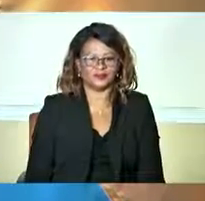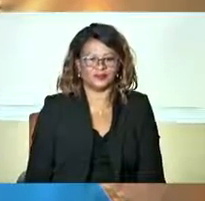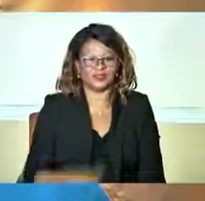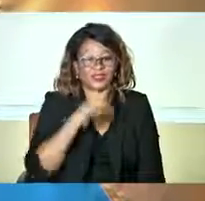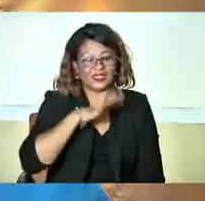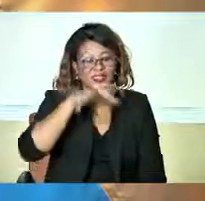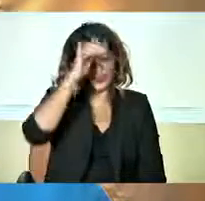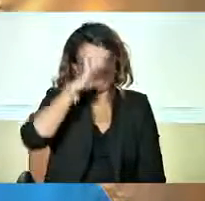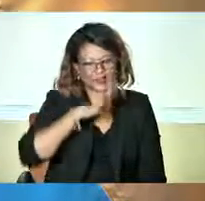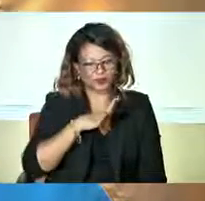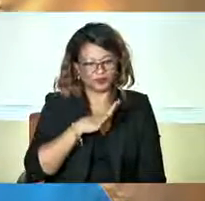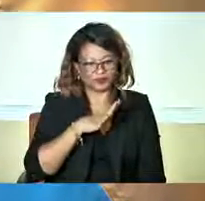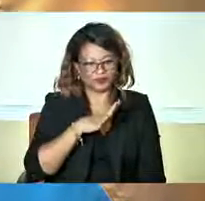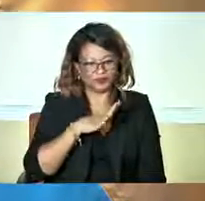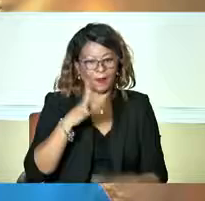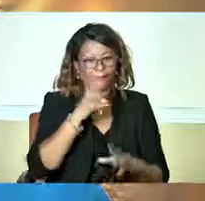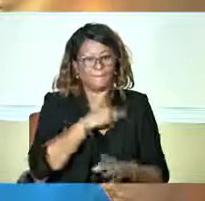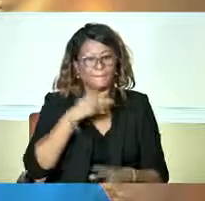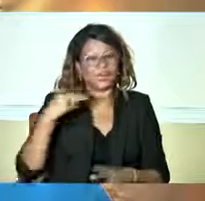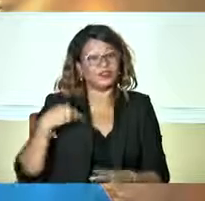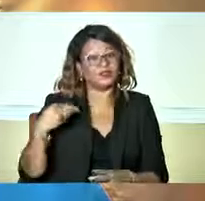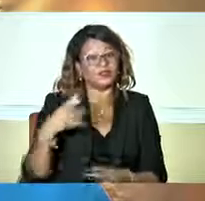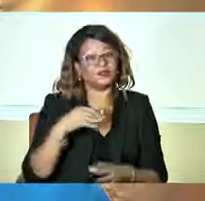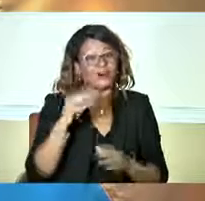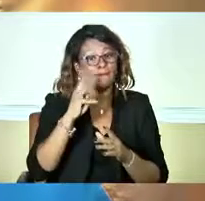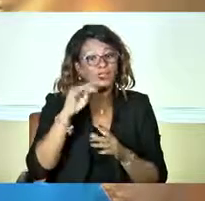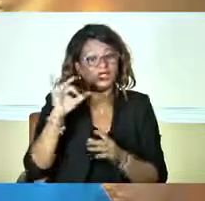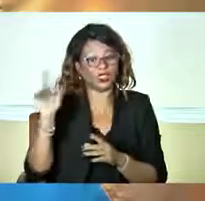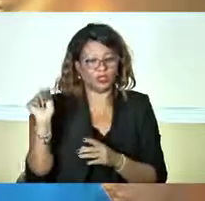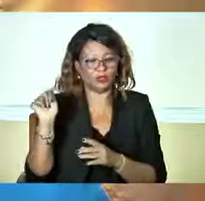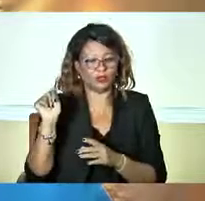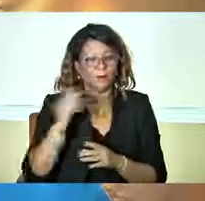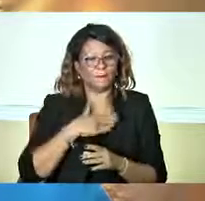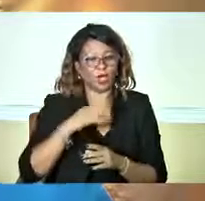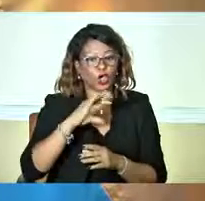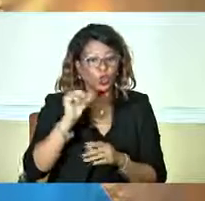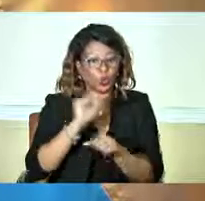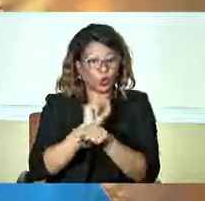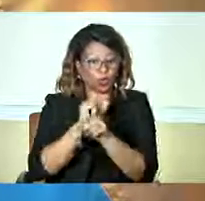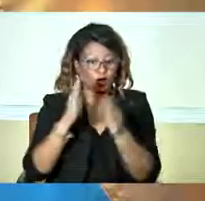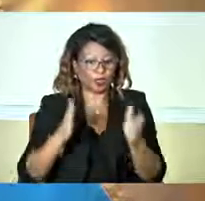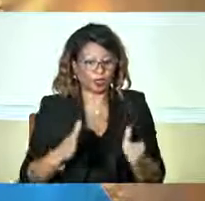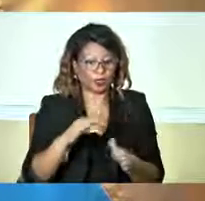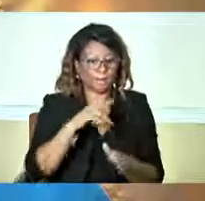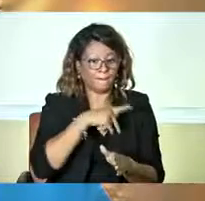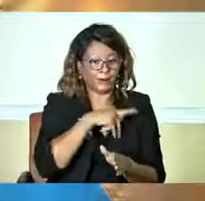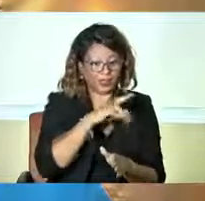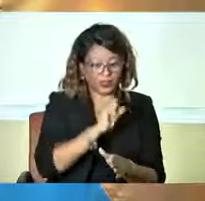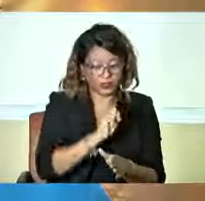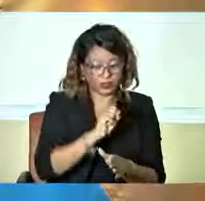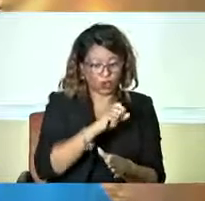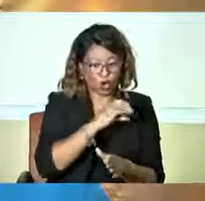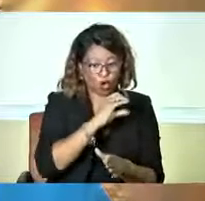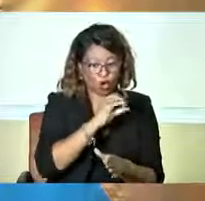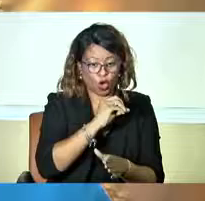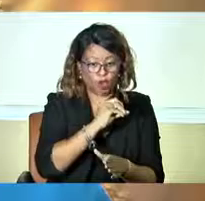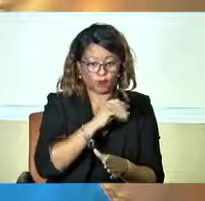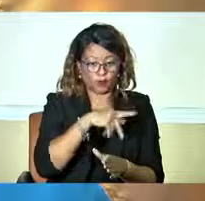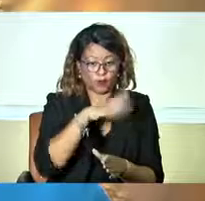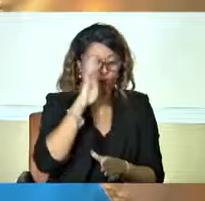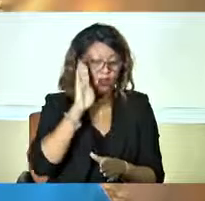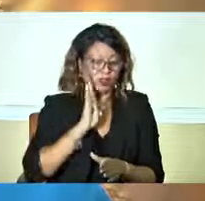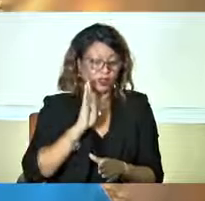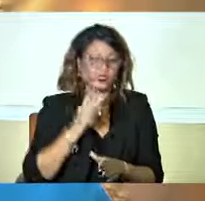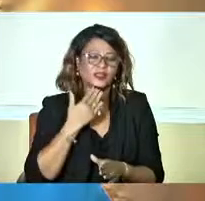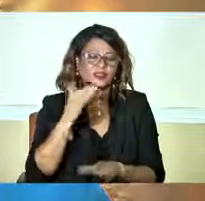Ladies and gentlemen, members of the media, my colleague, Permanent Secretary Harcourt Brown,